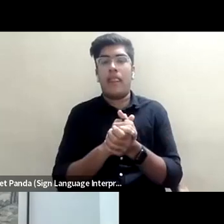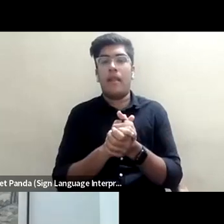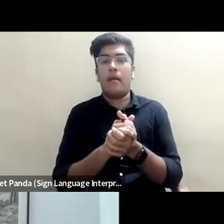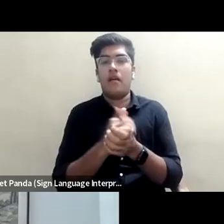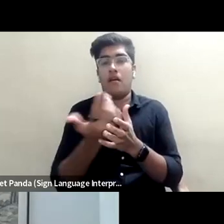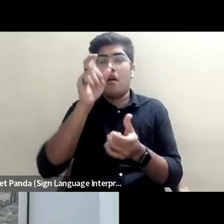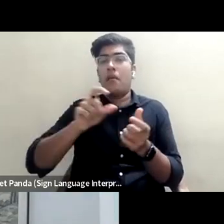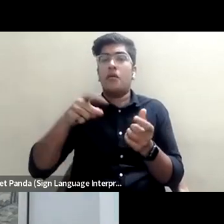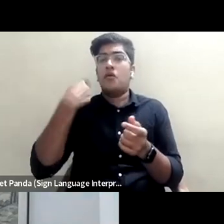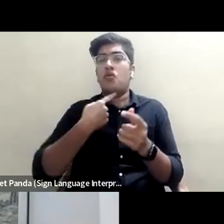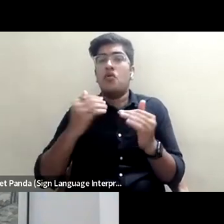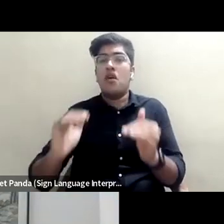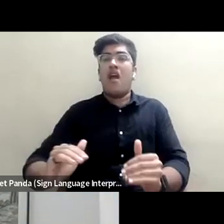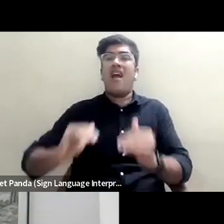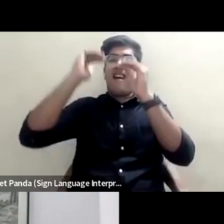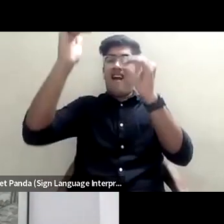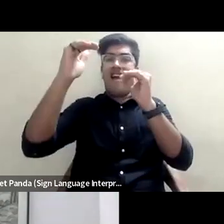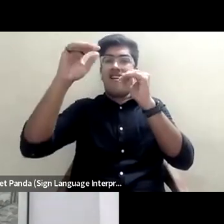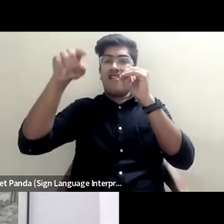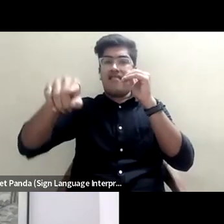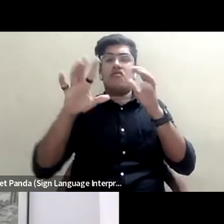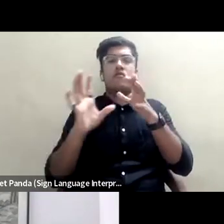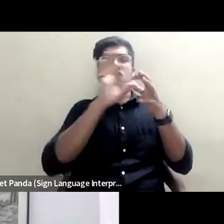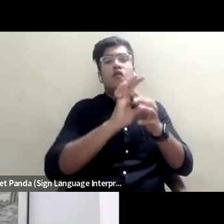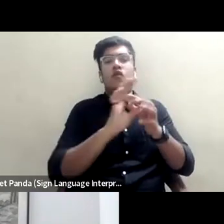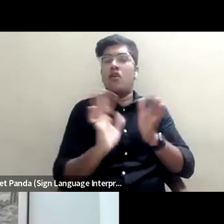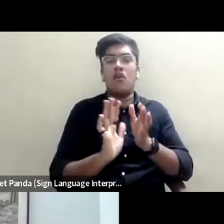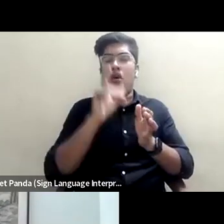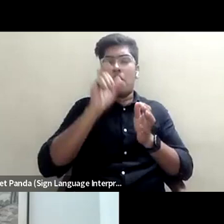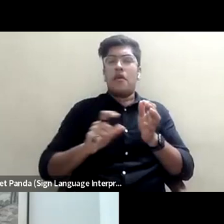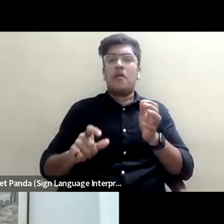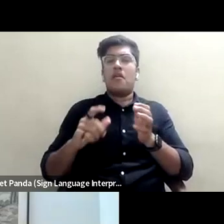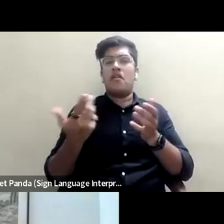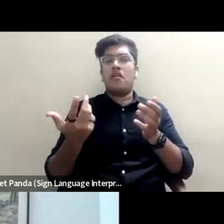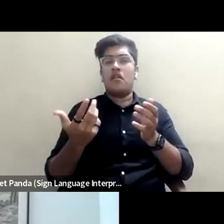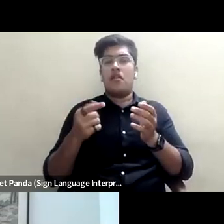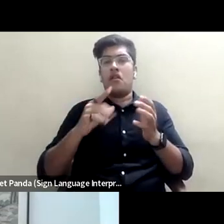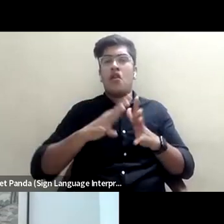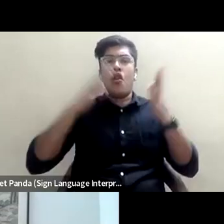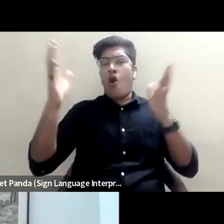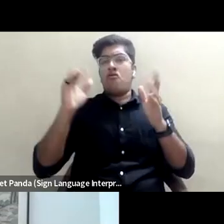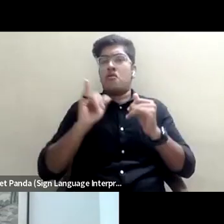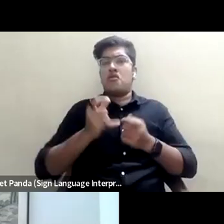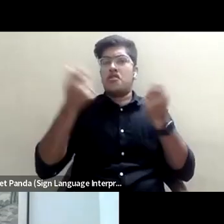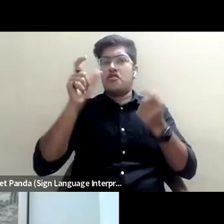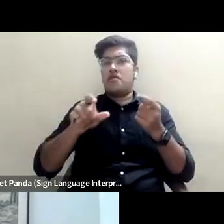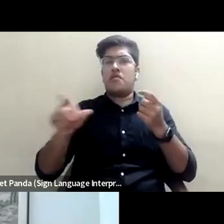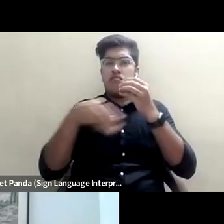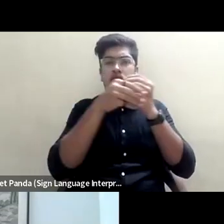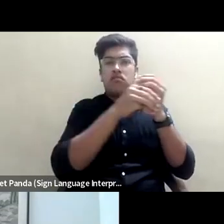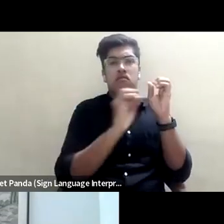the society joined it, they were not very large in number, but